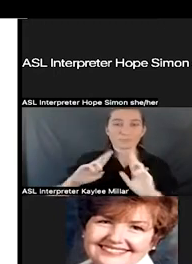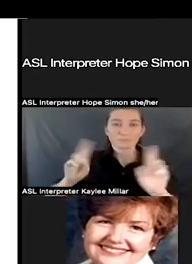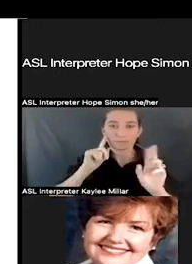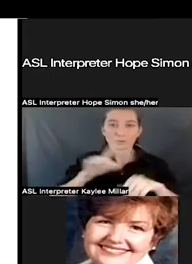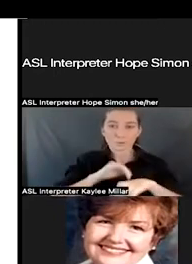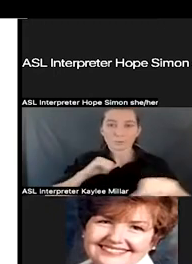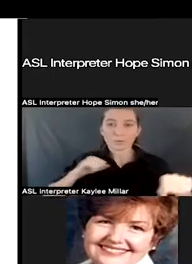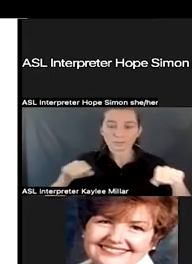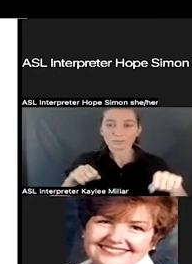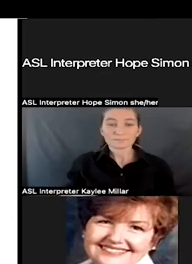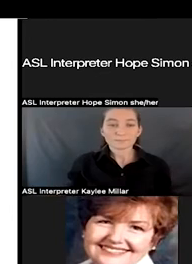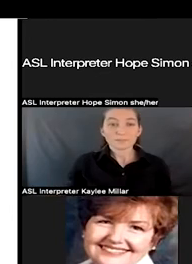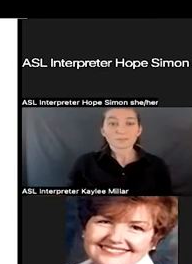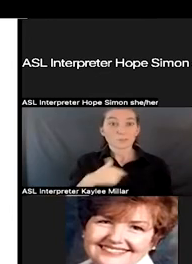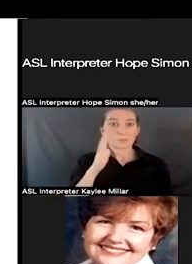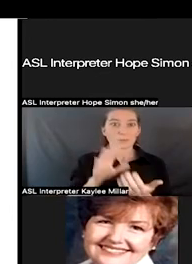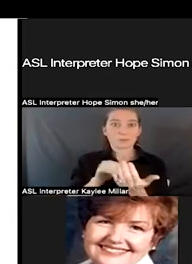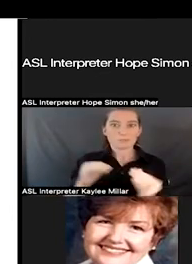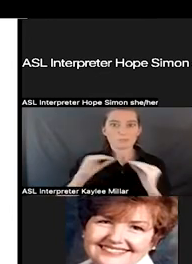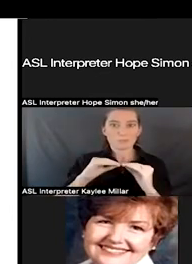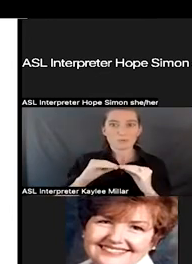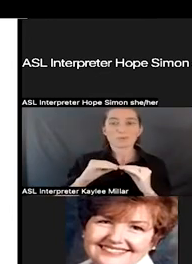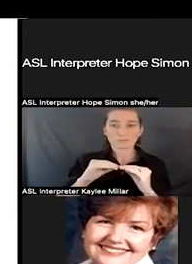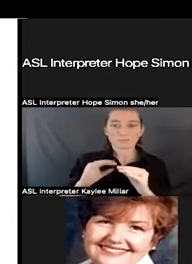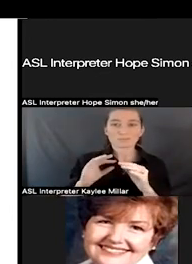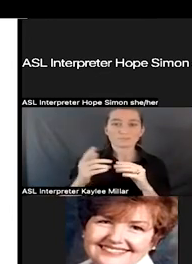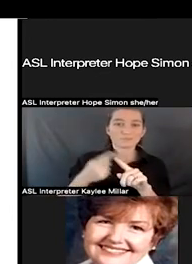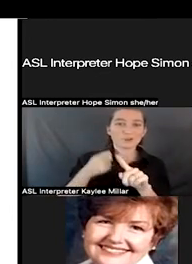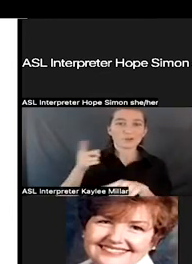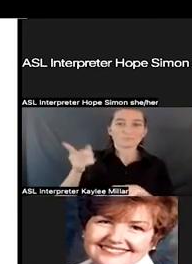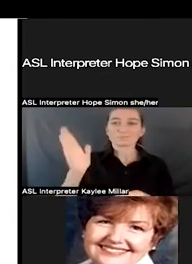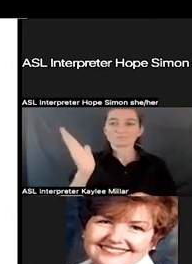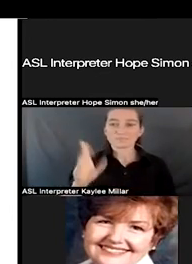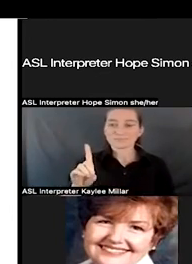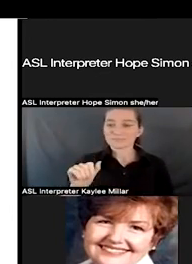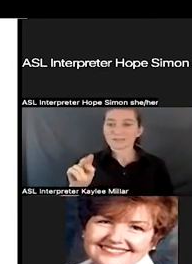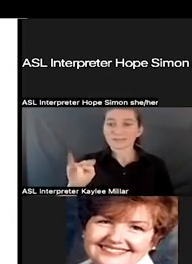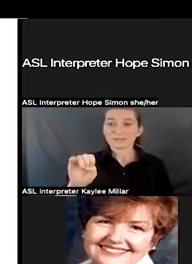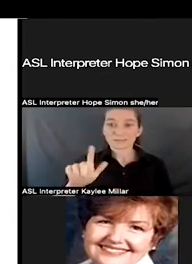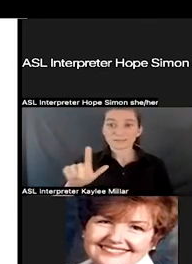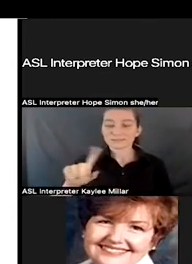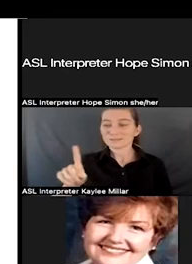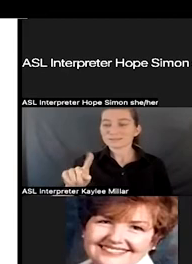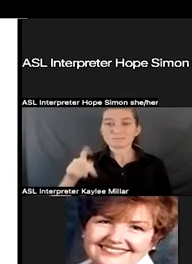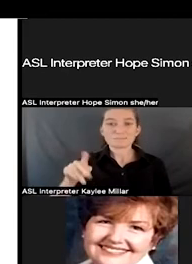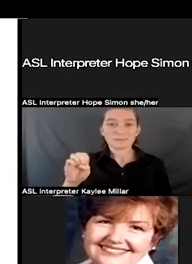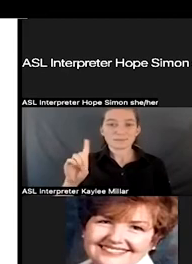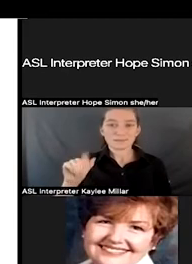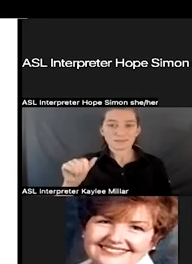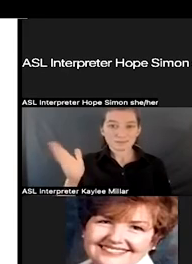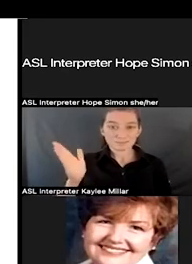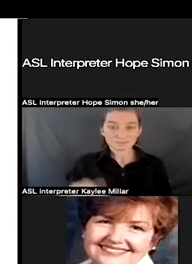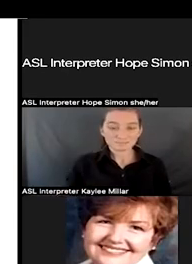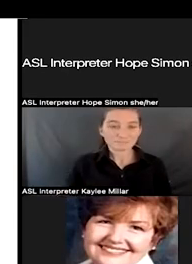that thanks to Daniel Zepeda and the wonderful presentation that he is going to be providing. And